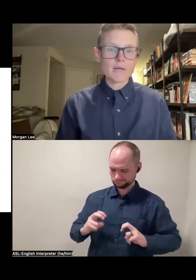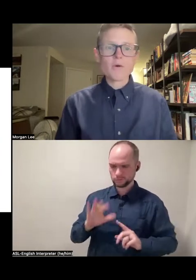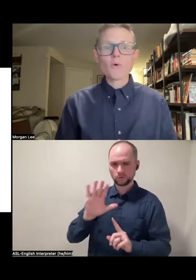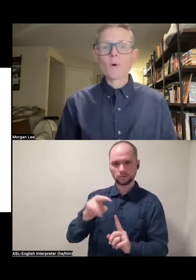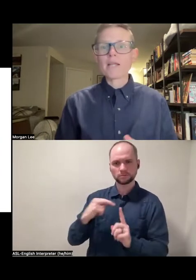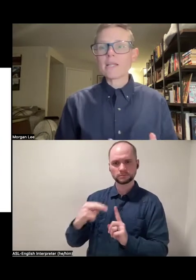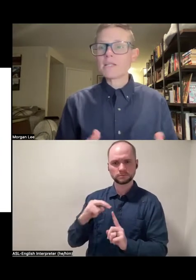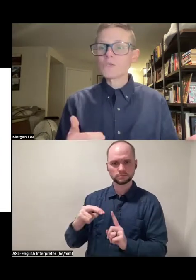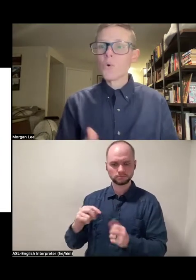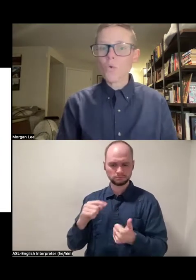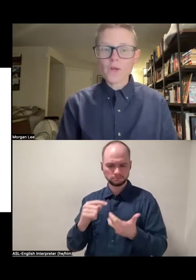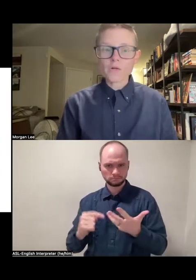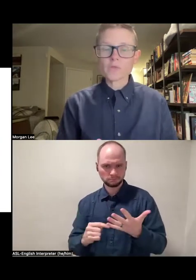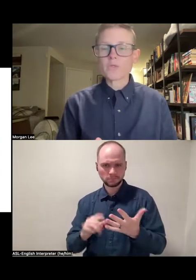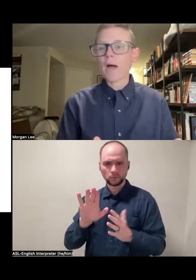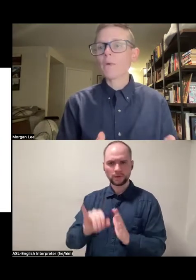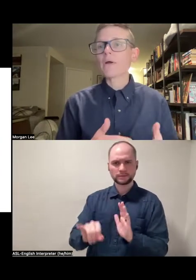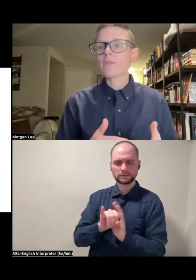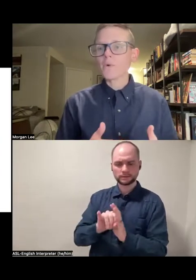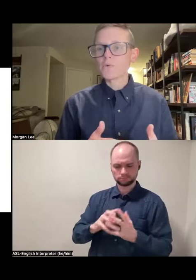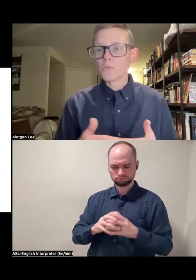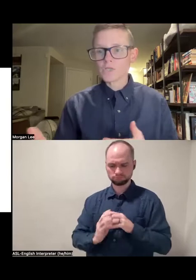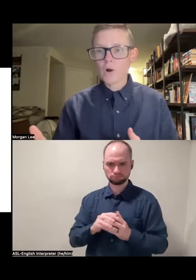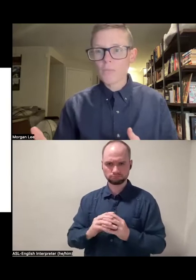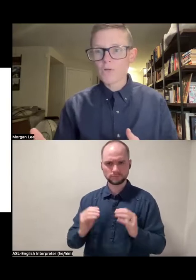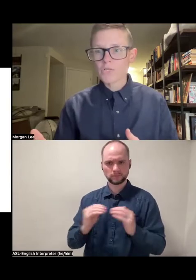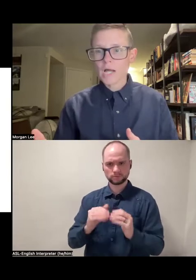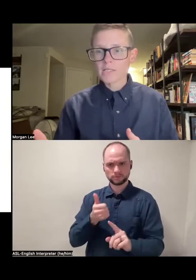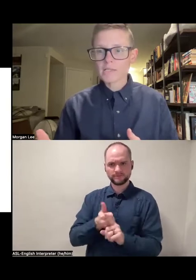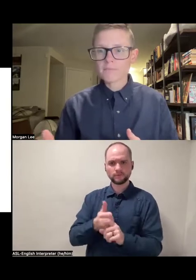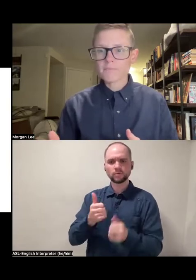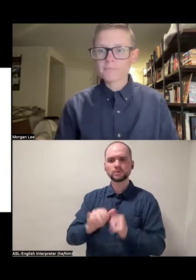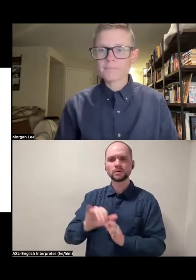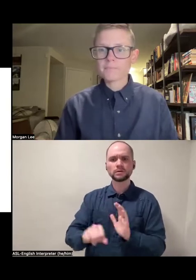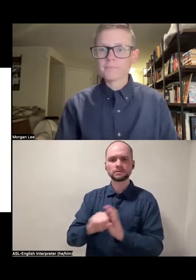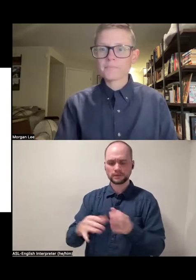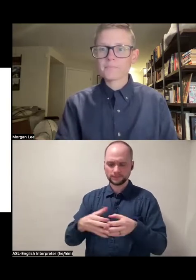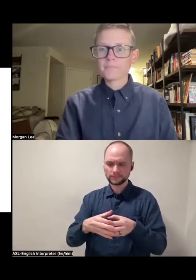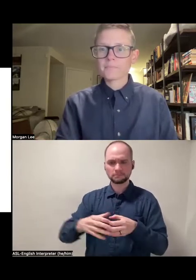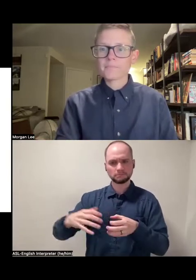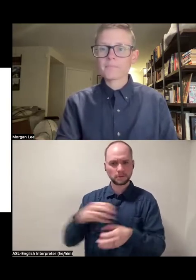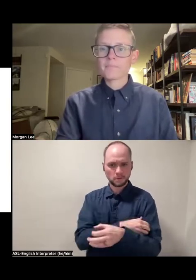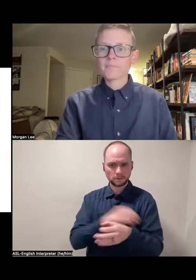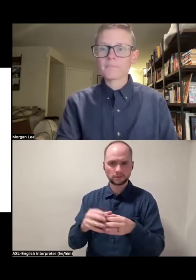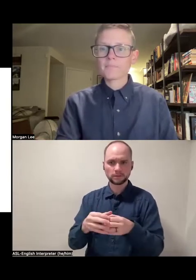positionality, what identities you hold that are close to power and those which are marginalized.